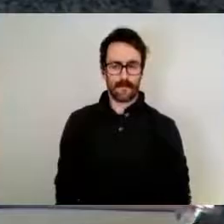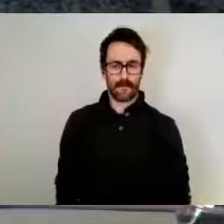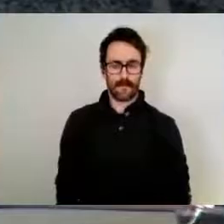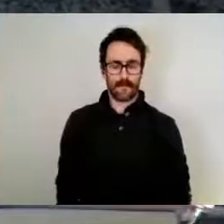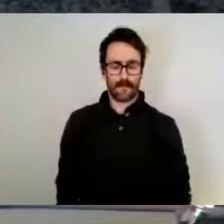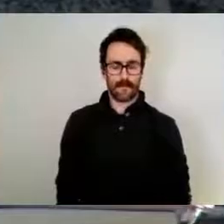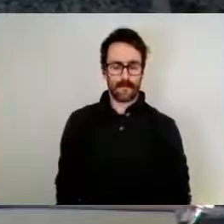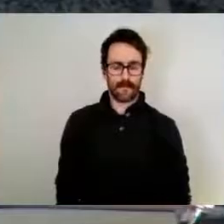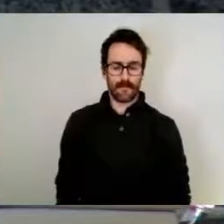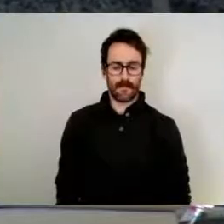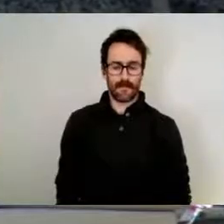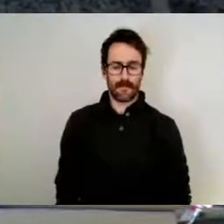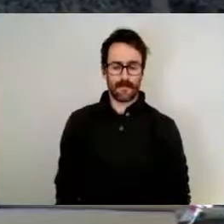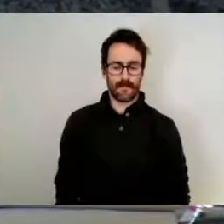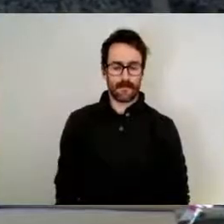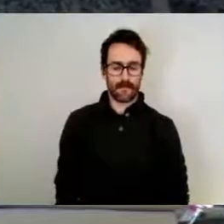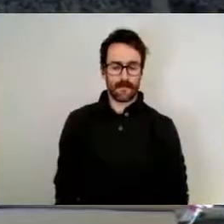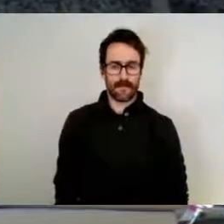this?